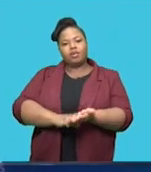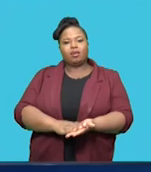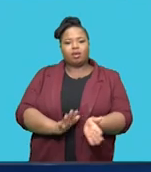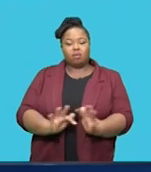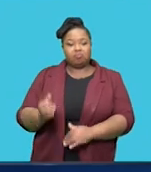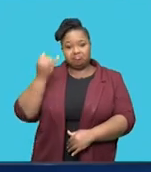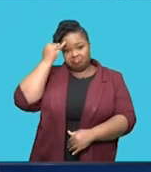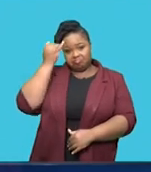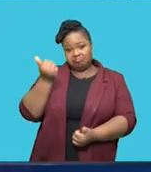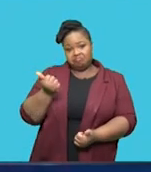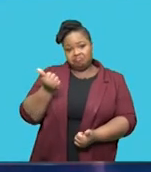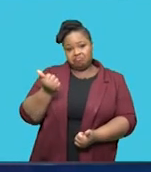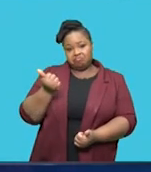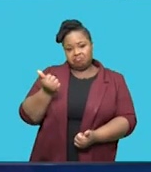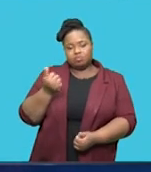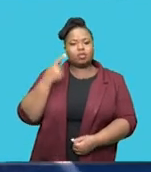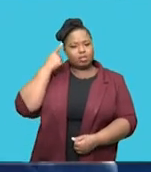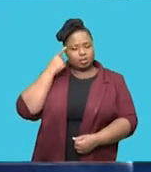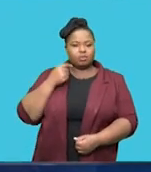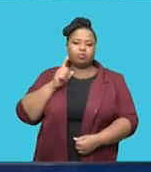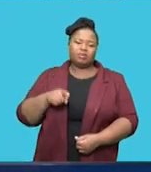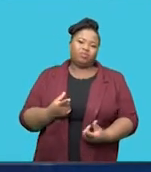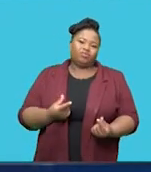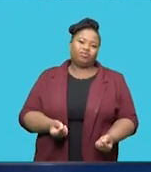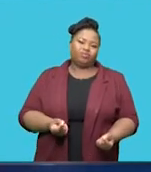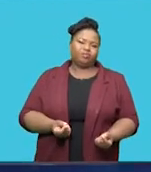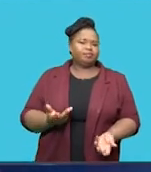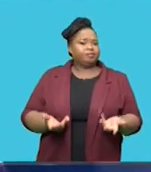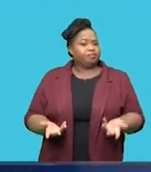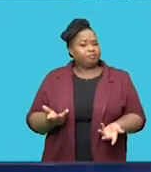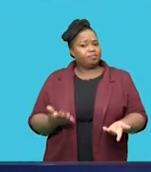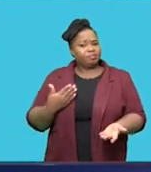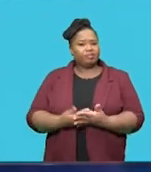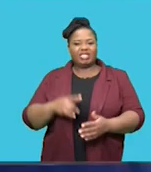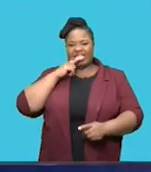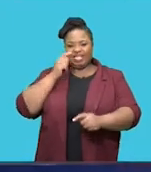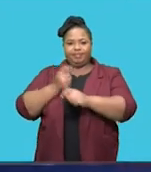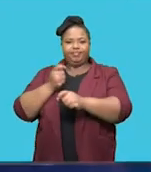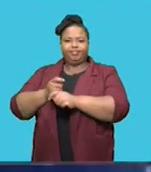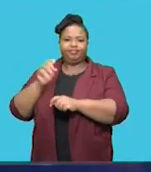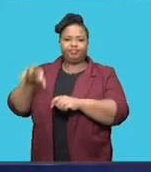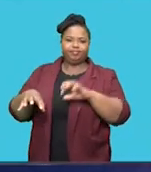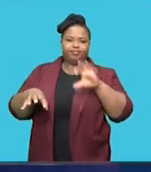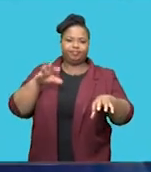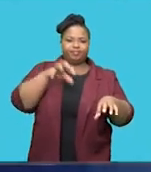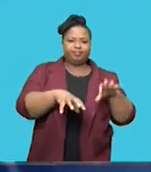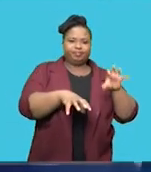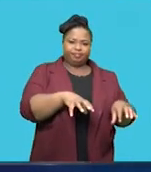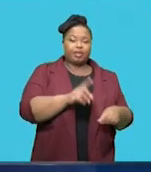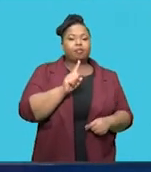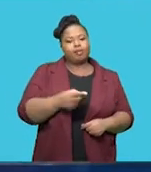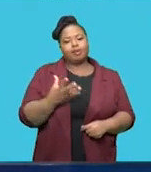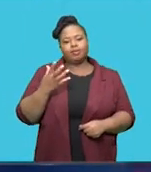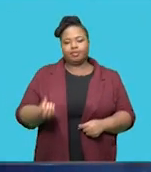a good idea, of which we must process it. Maybe it can be in a squatter camp. It must have that,